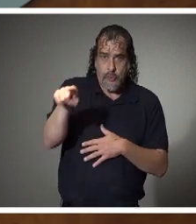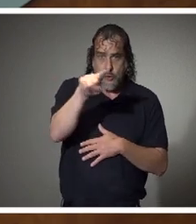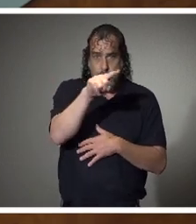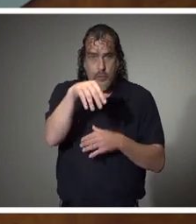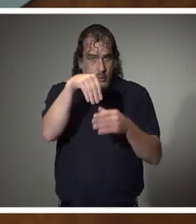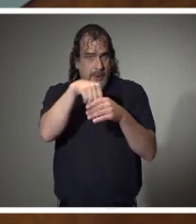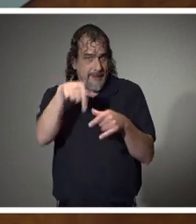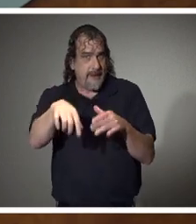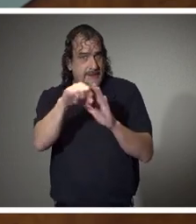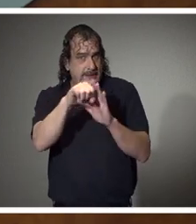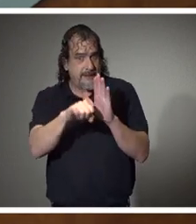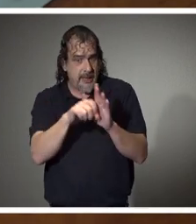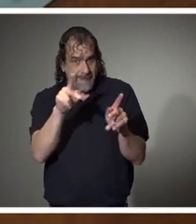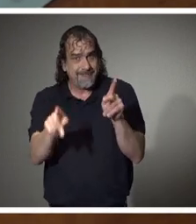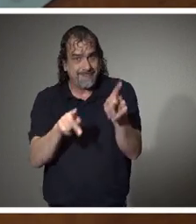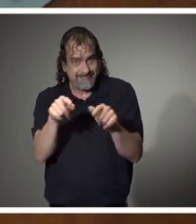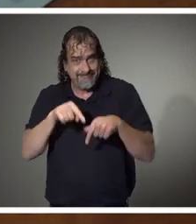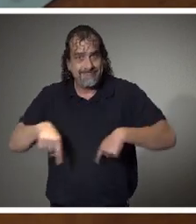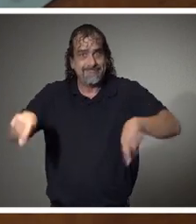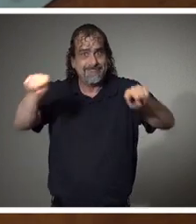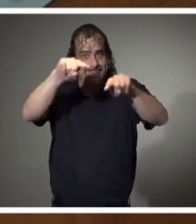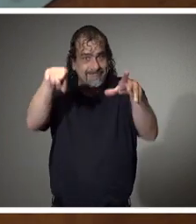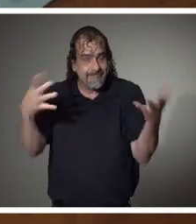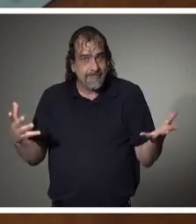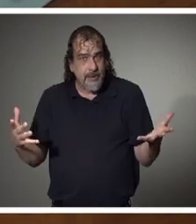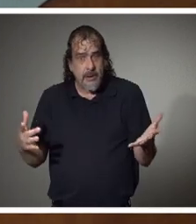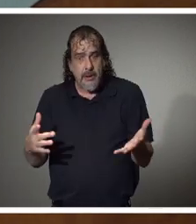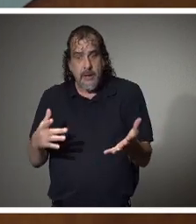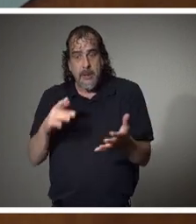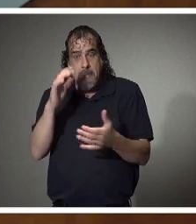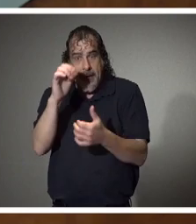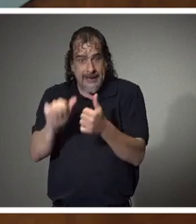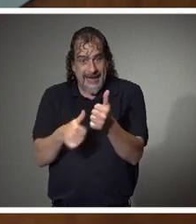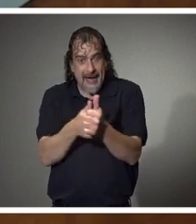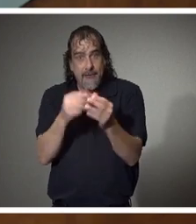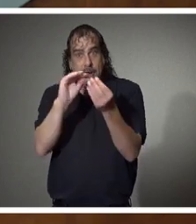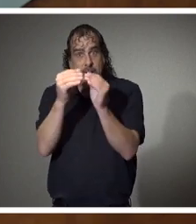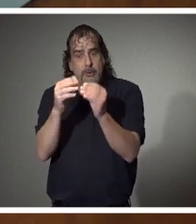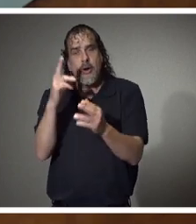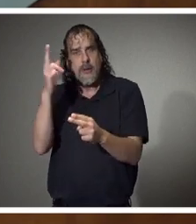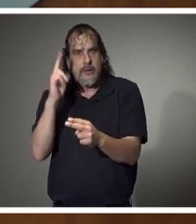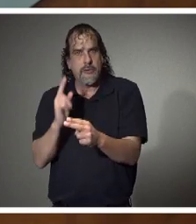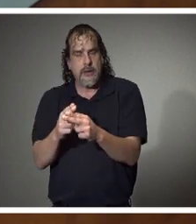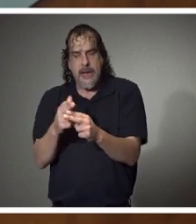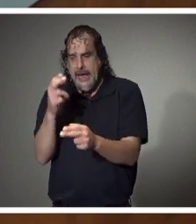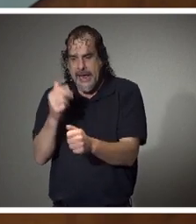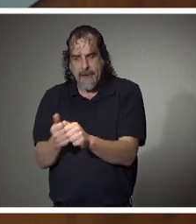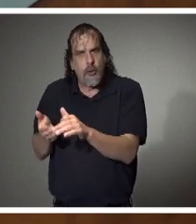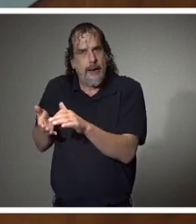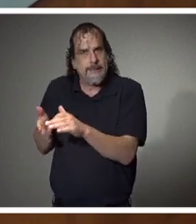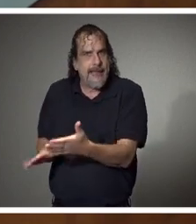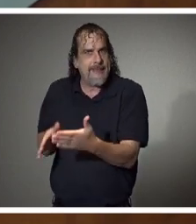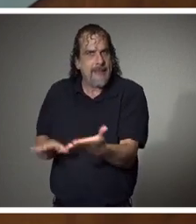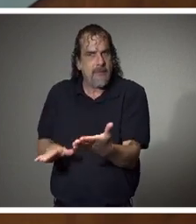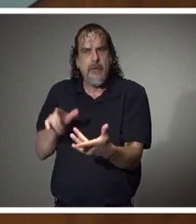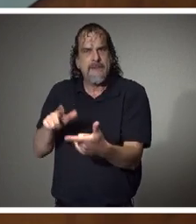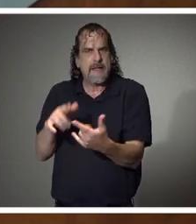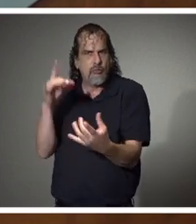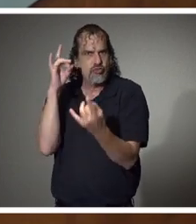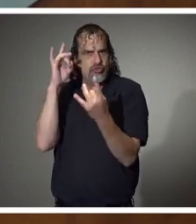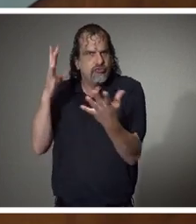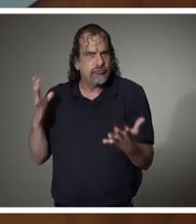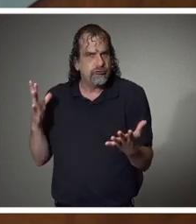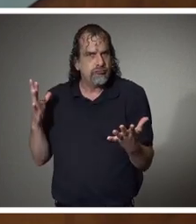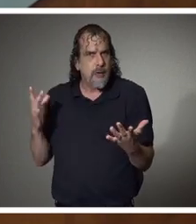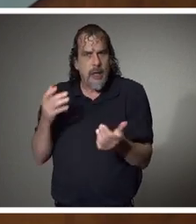state. Behind every number, there is a name. Every Mississippi death is a tragedy.